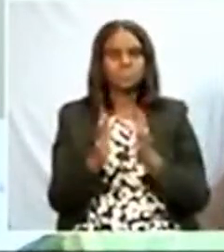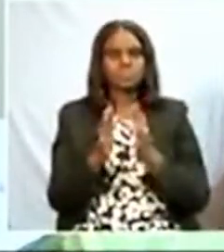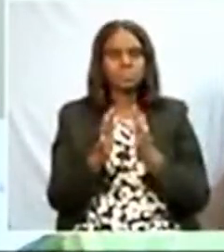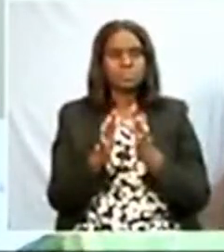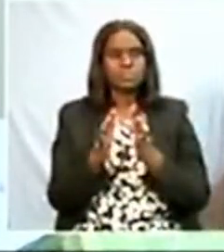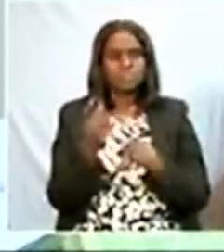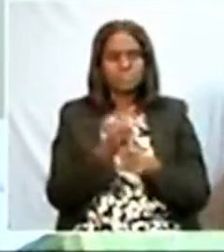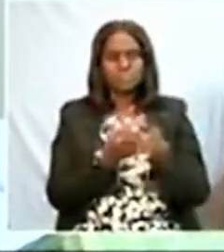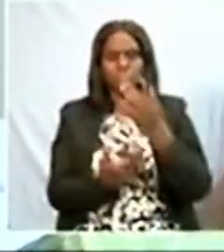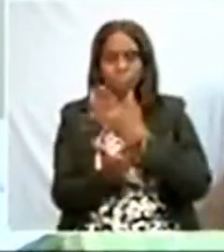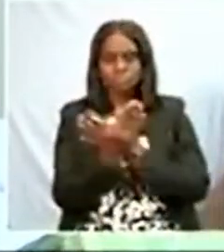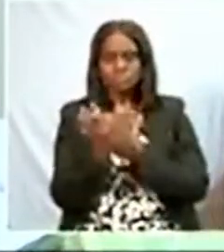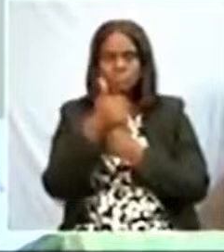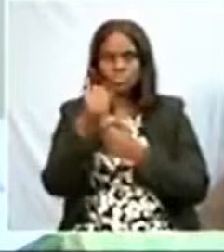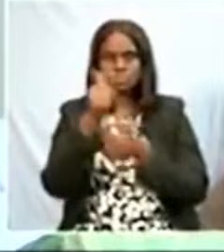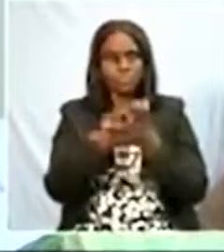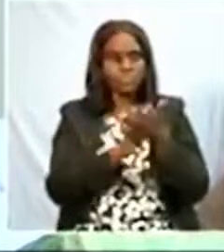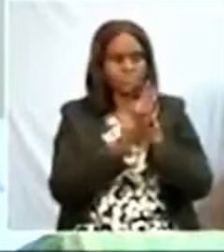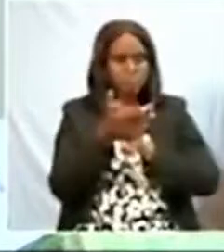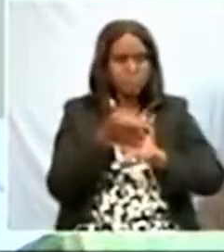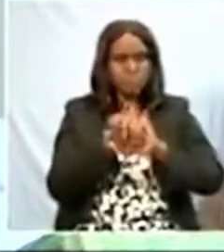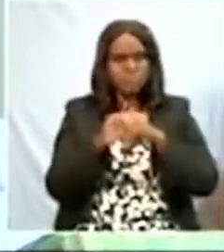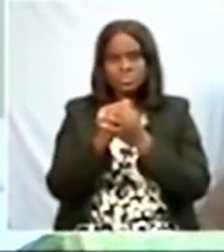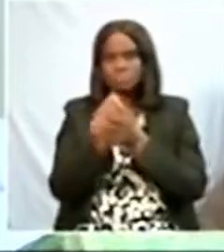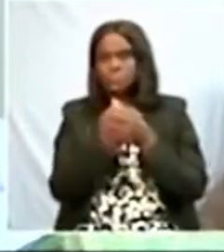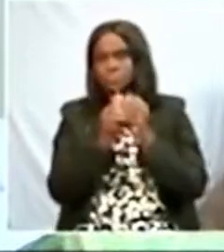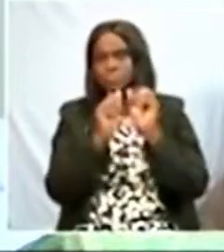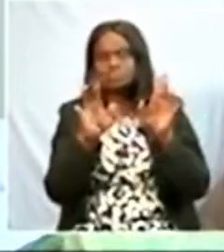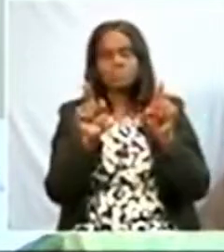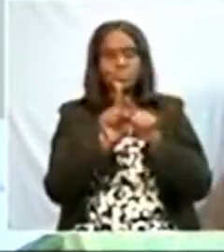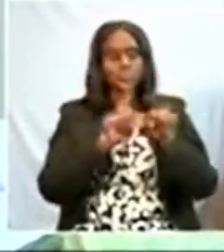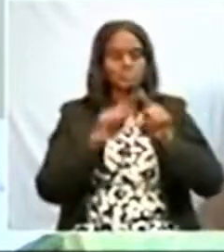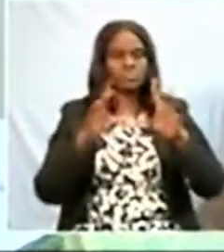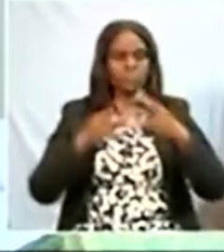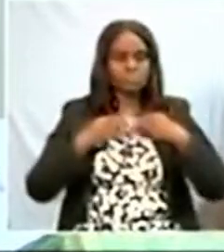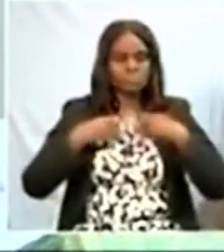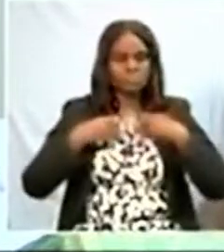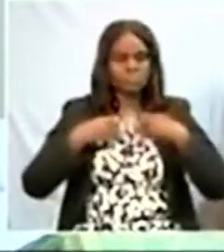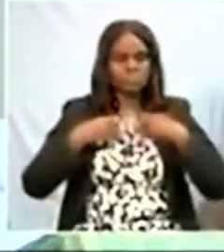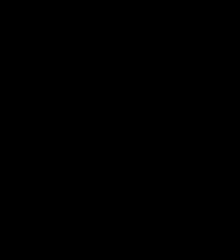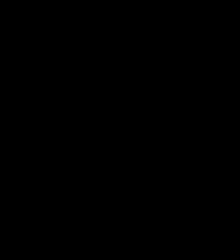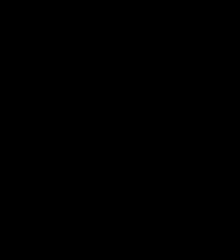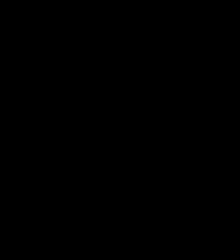from morning you seem to be washing hands and accepting that engineering department